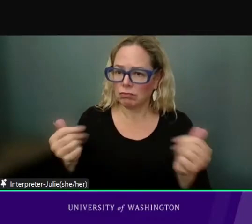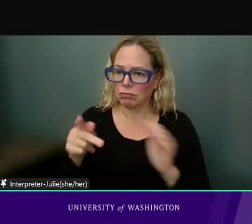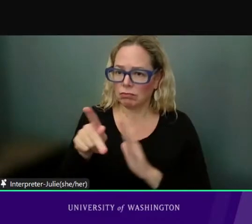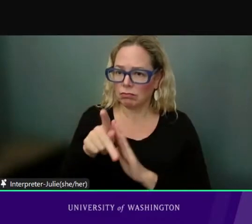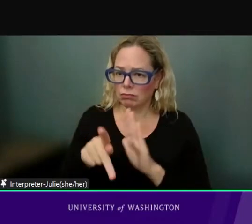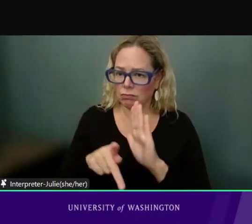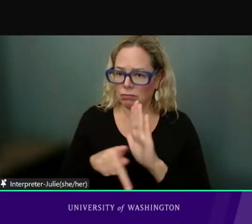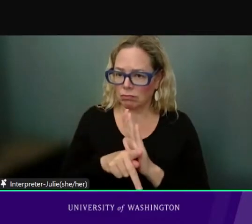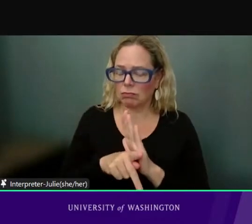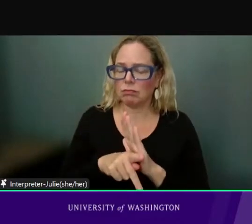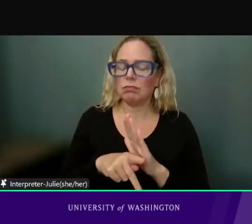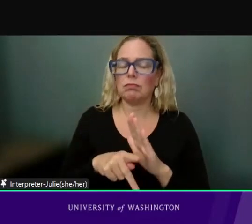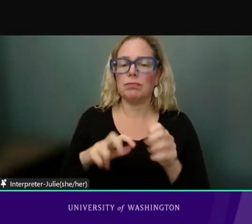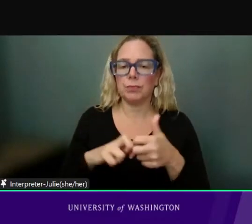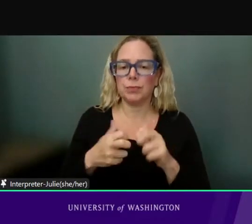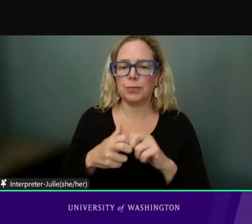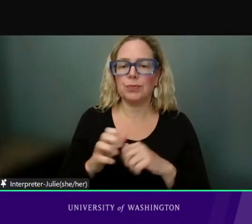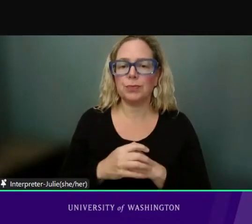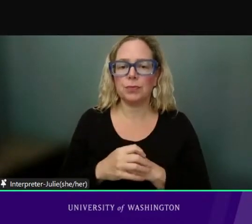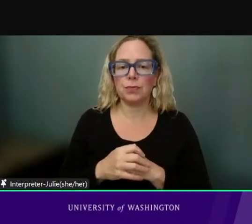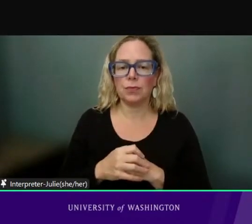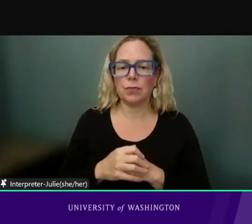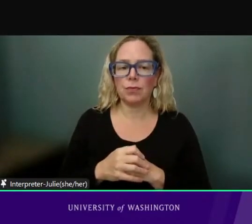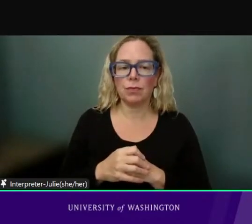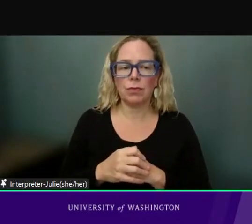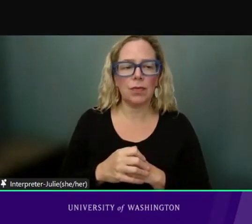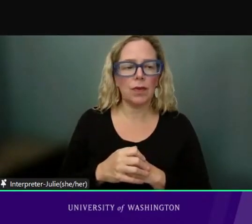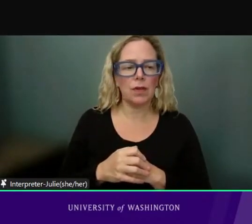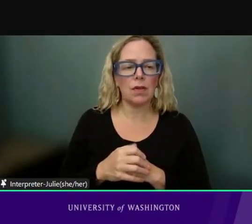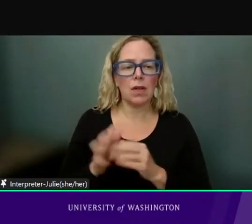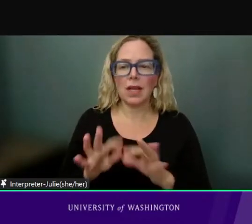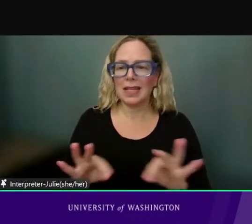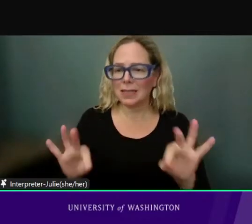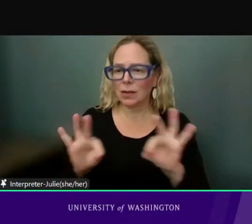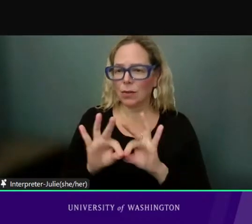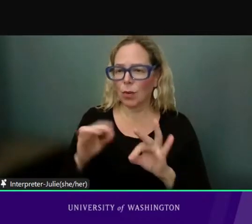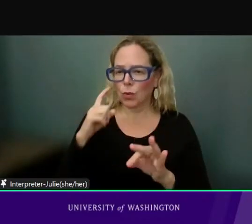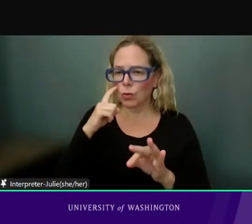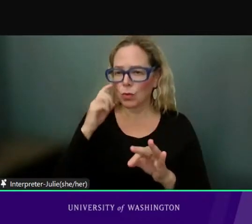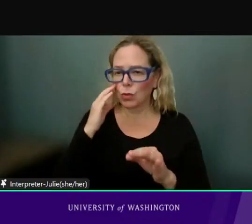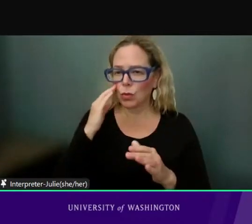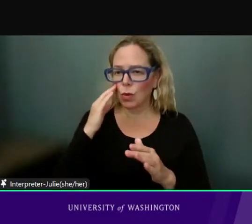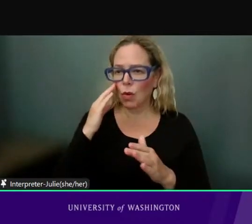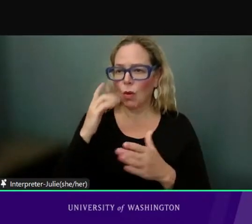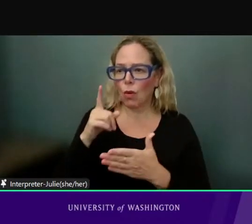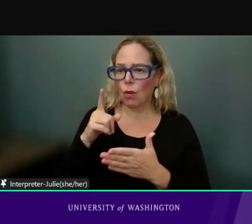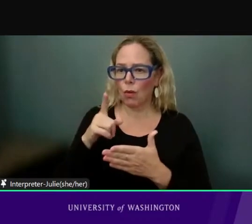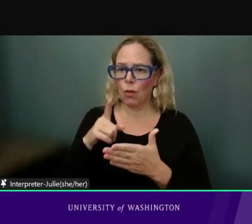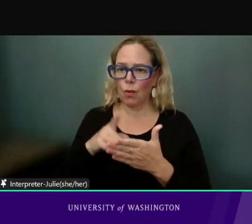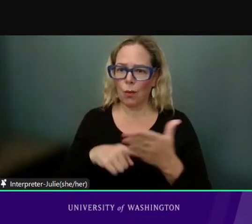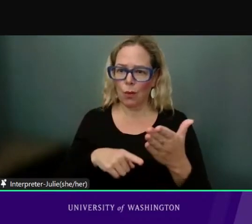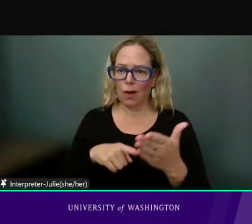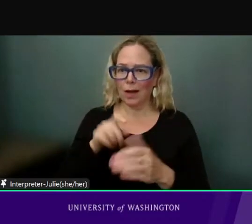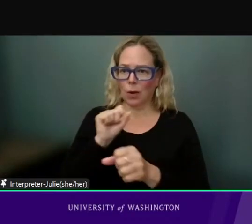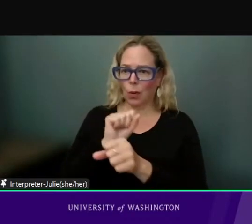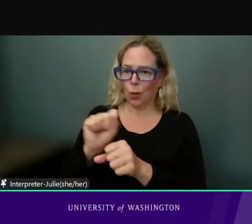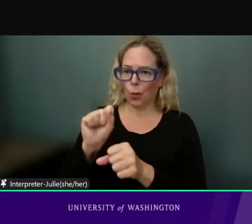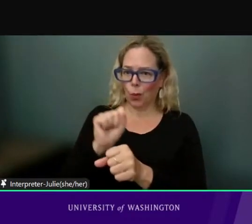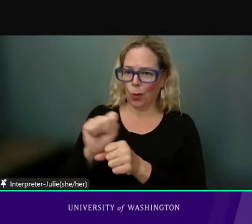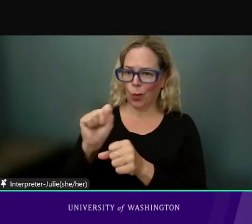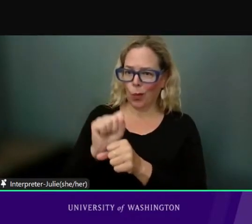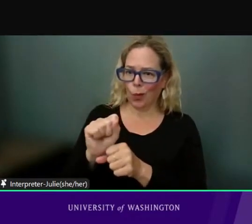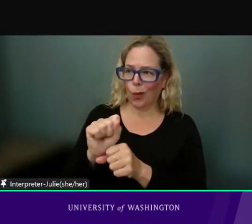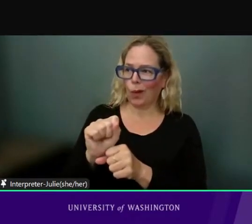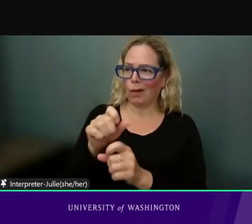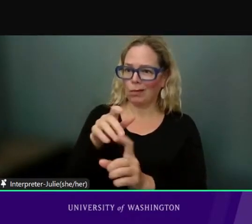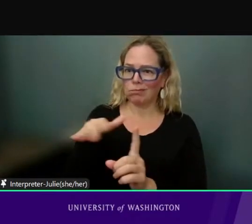need to know how they are represented within the workforce and also what their work conditions look like. But right